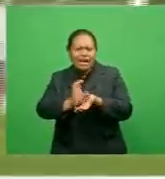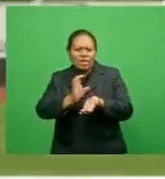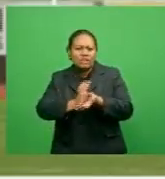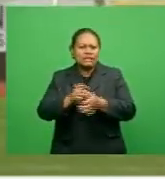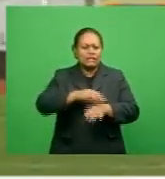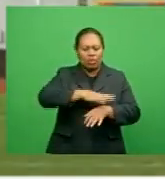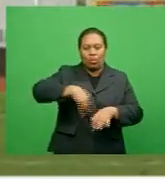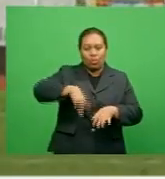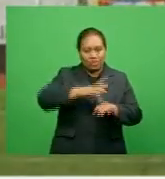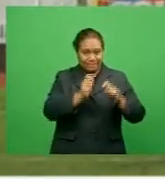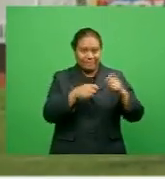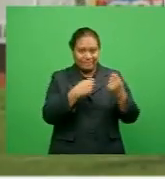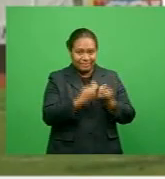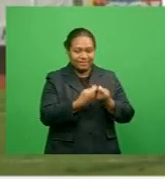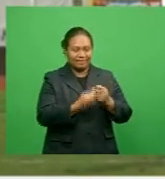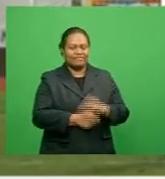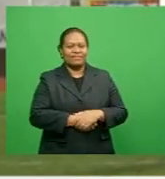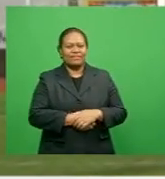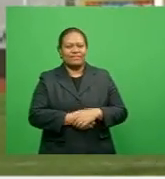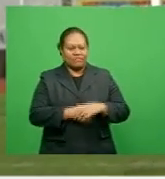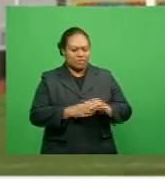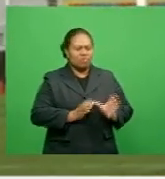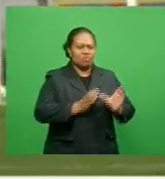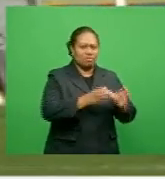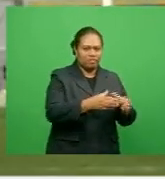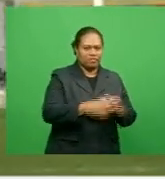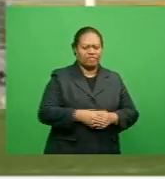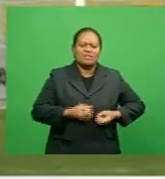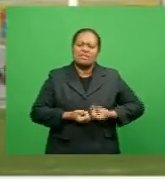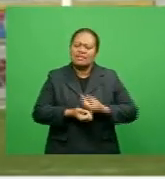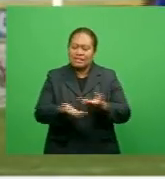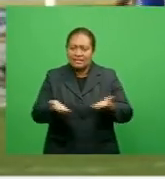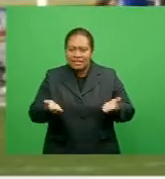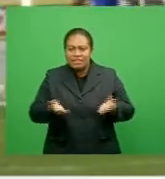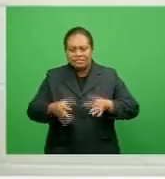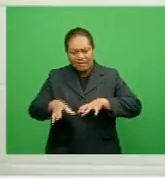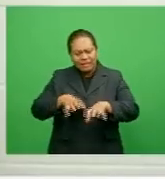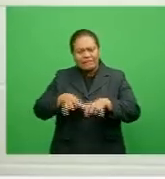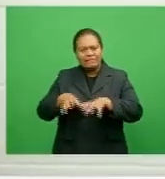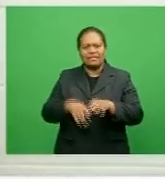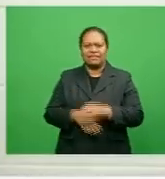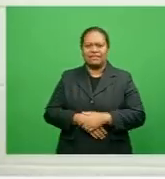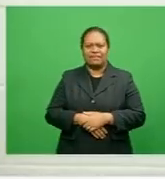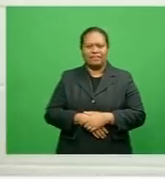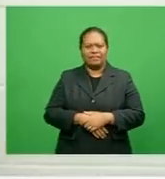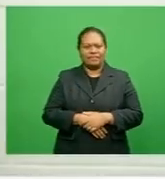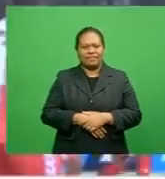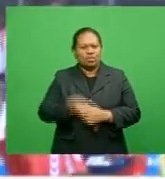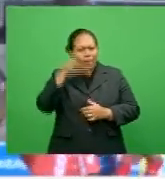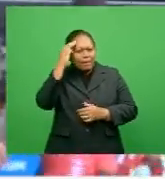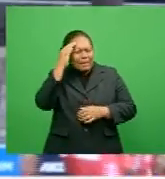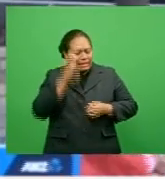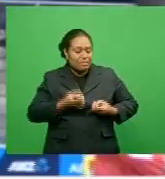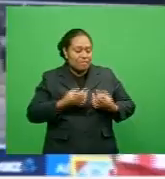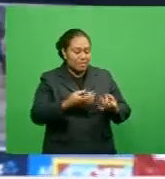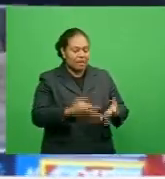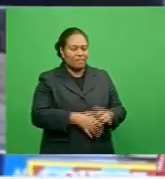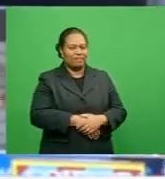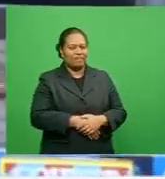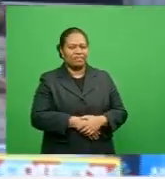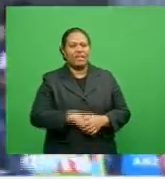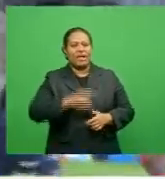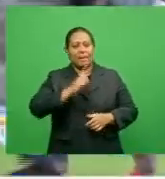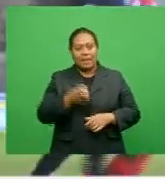individual players in a group, in a unit, counseling them and giving them certain activities to mentally prepare themselves. Unlike Mba